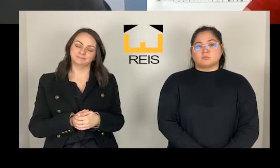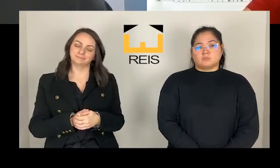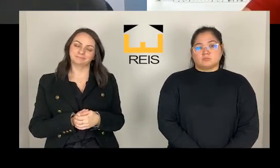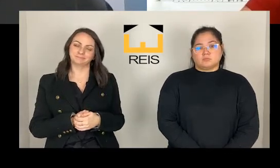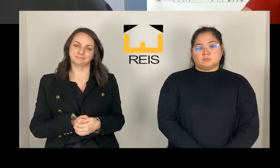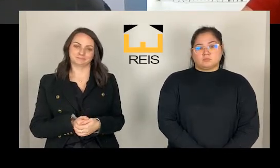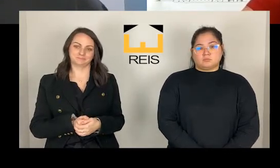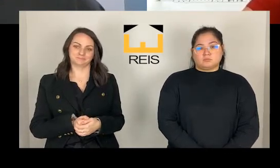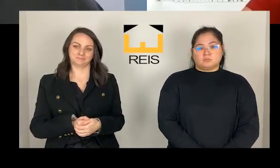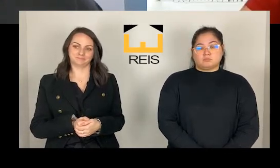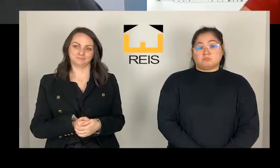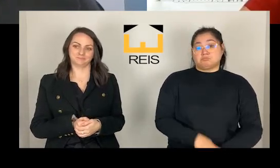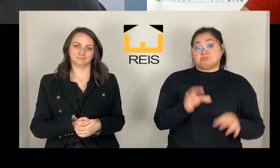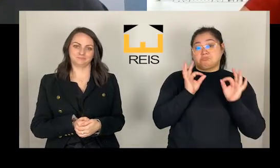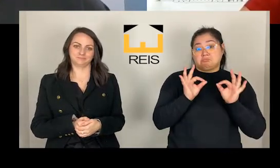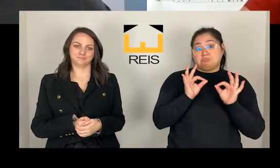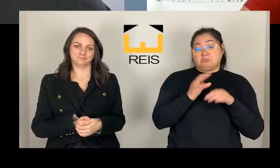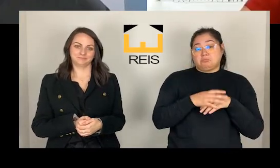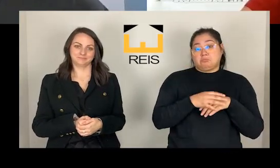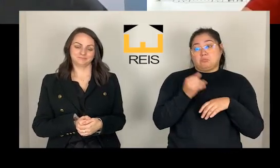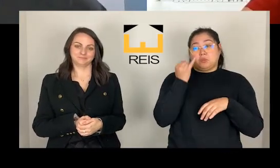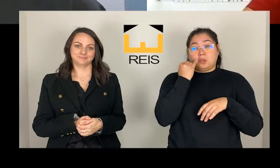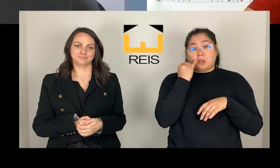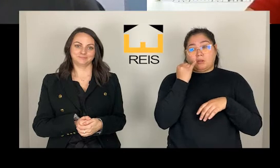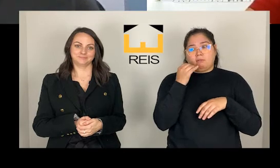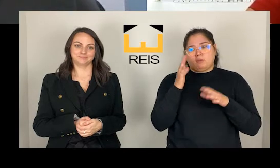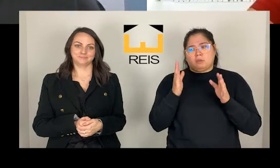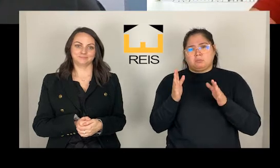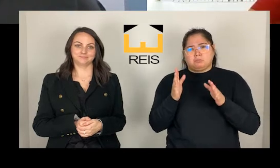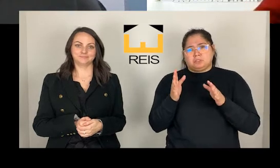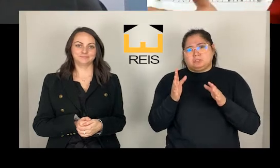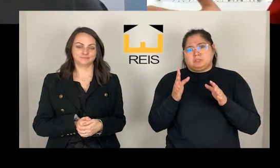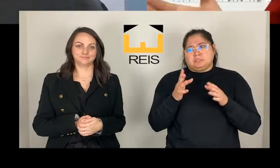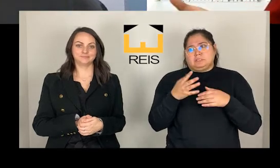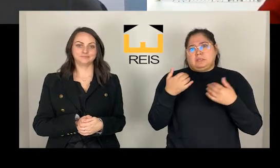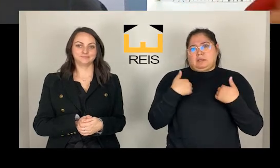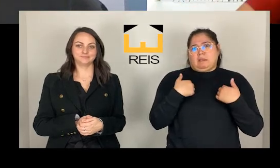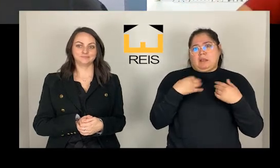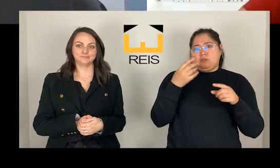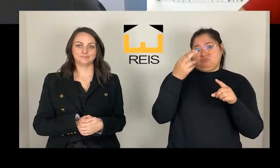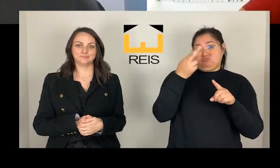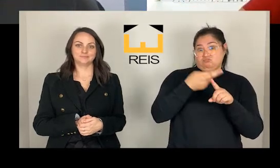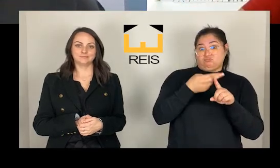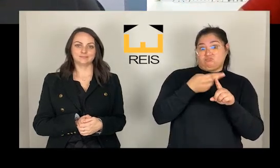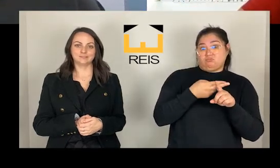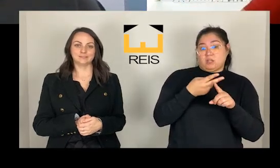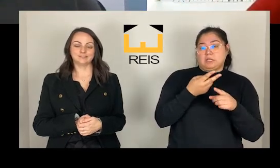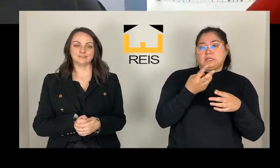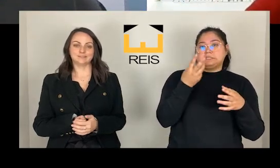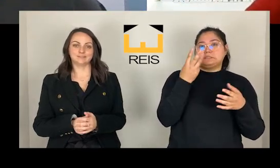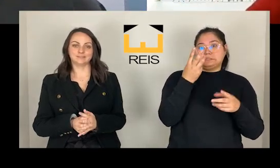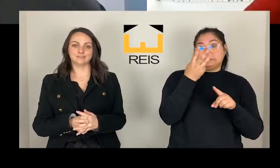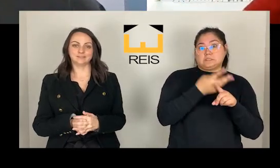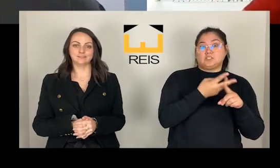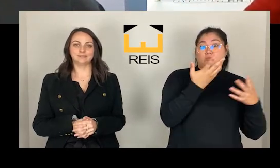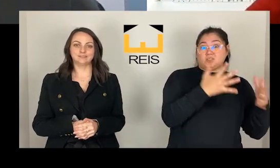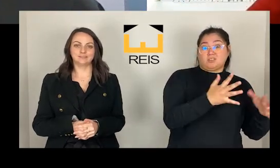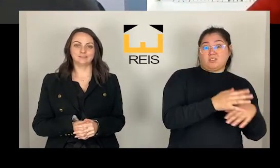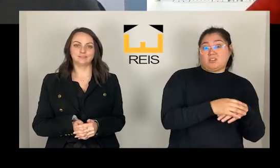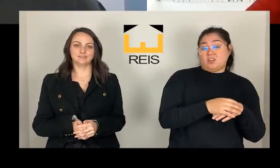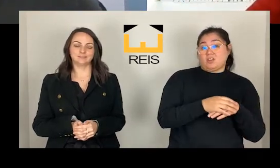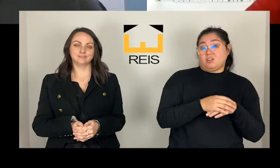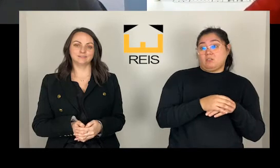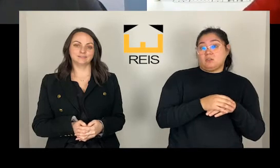to accomplish that. Excellent. So if somebody's in a lease for, have 6 months left on the lease, or they do have bruised